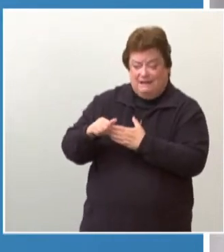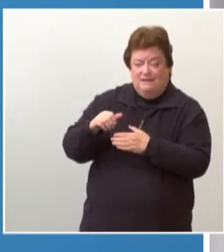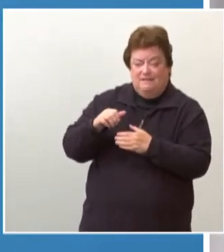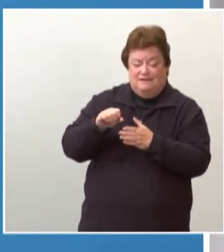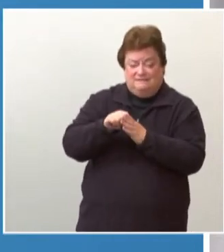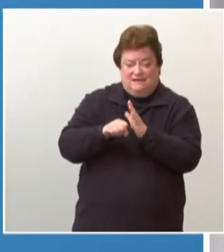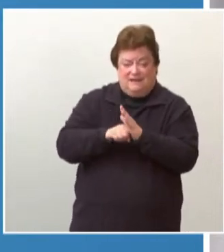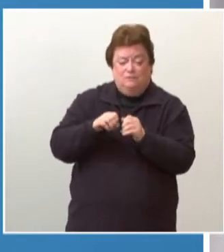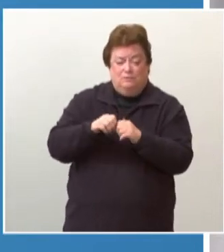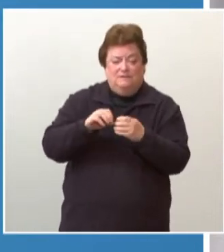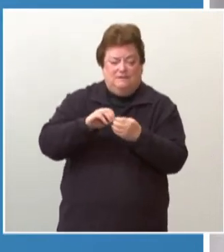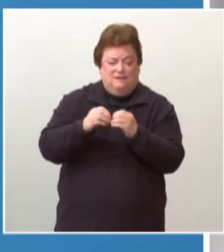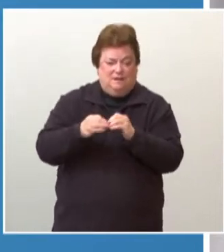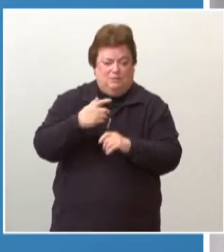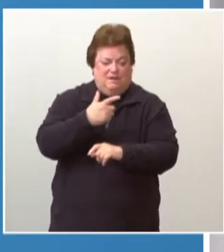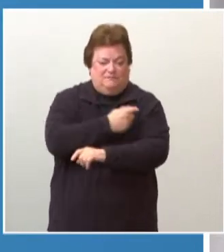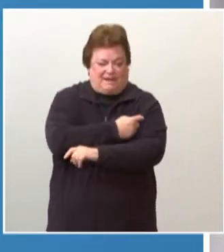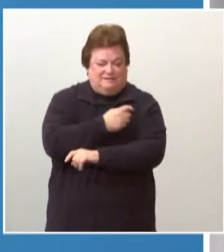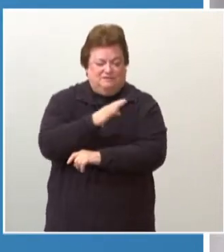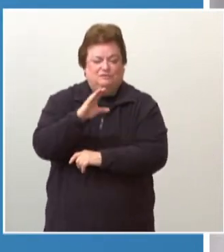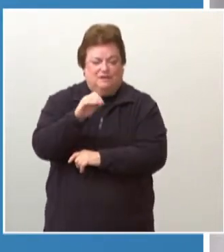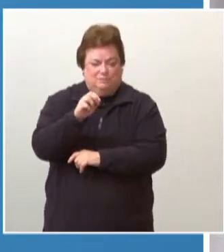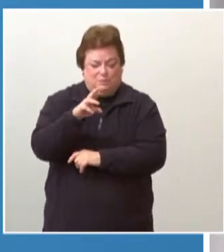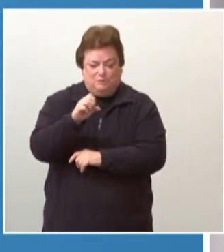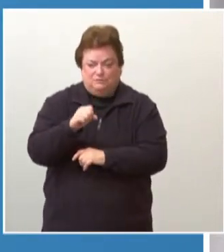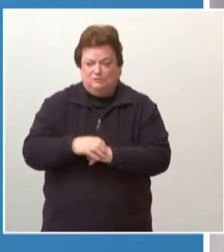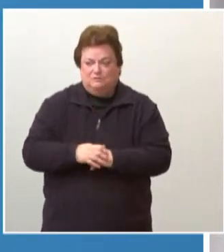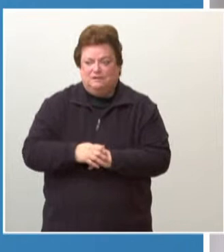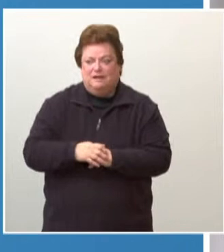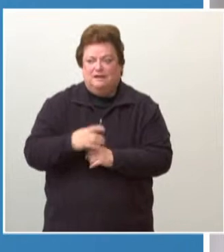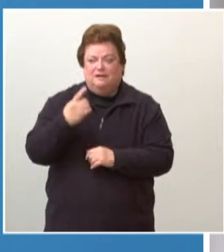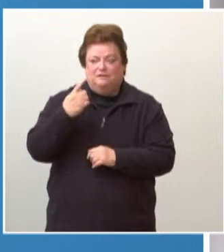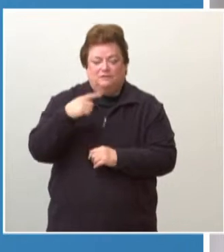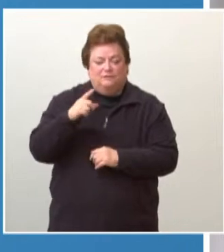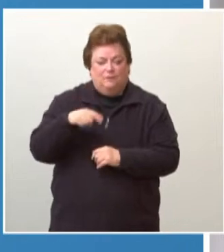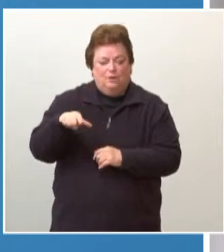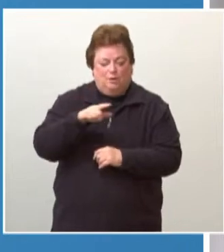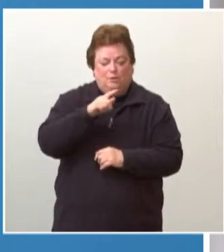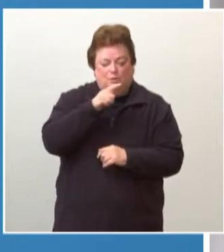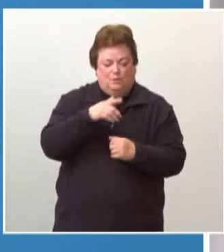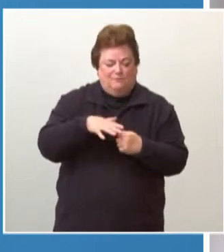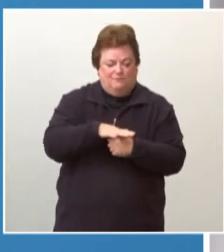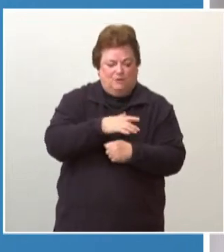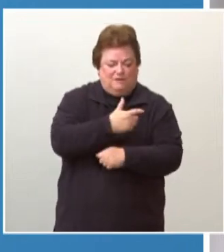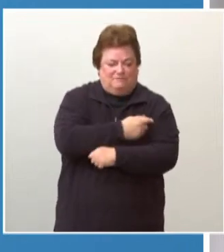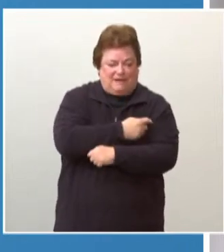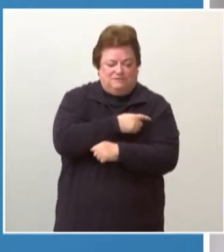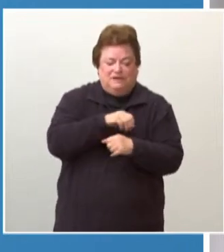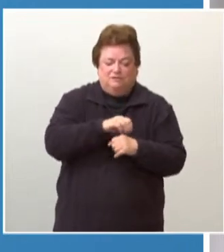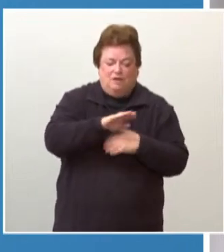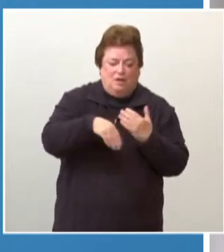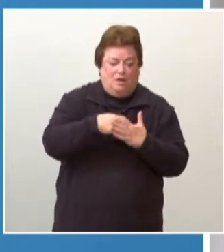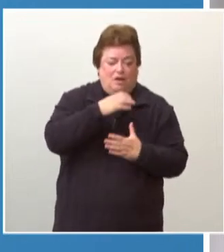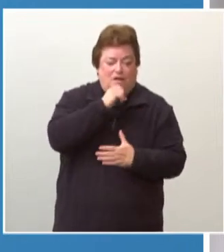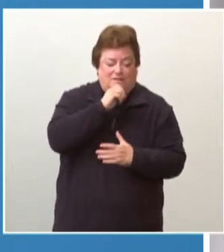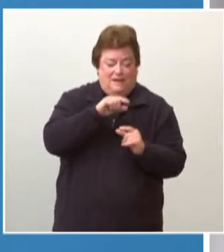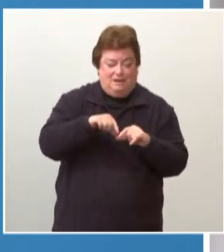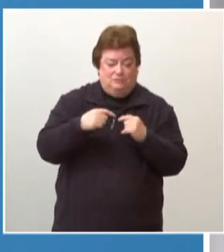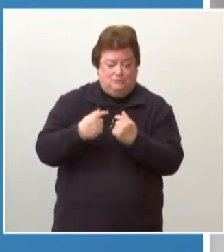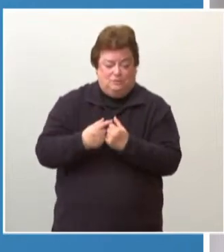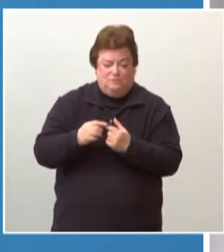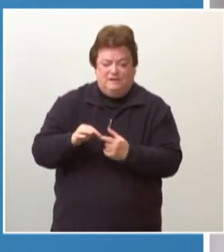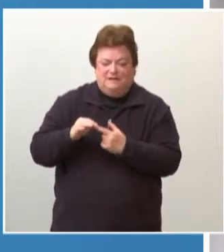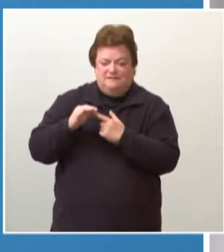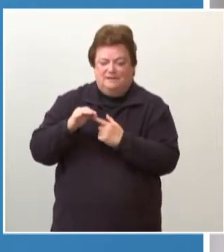rate. We also continue to lead the state in the percentage of those fully vaccinated among all age groups, with the exception